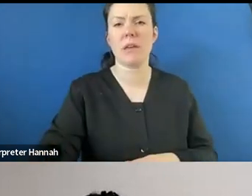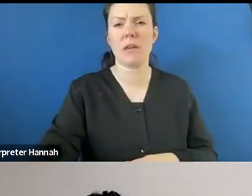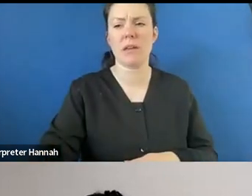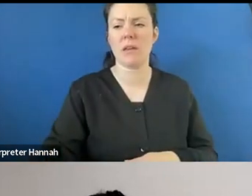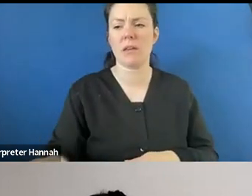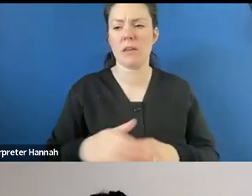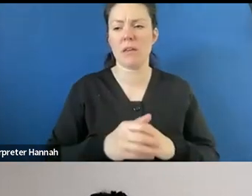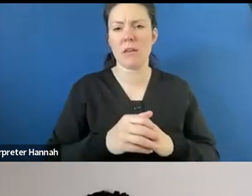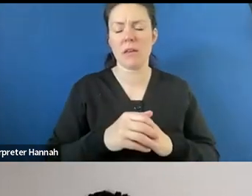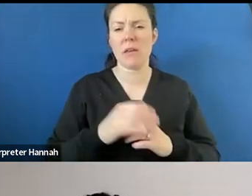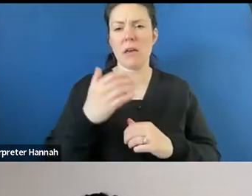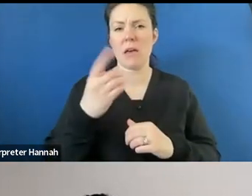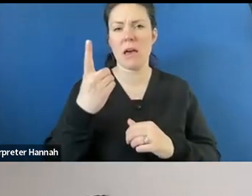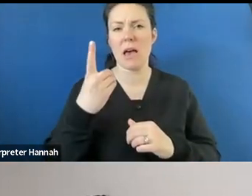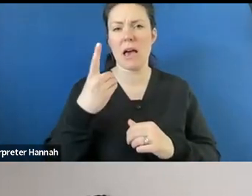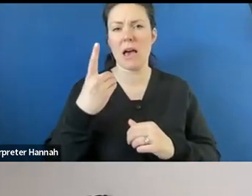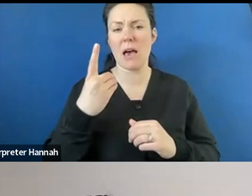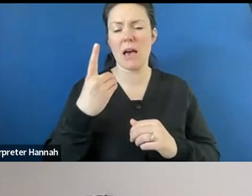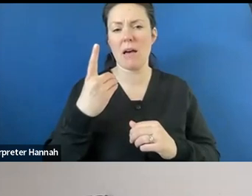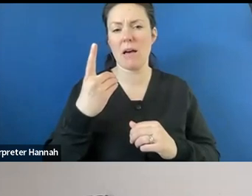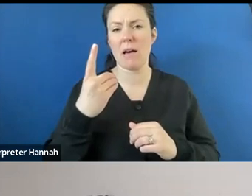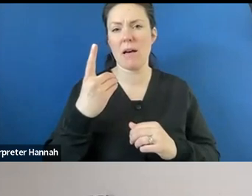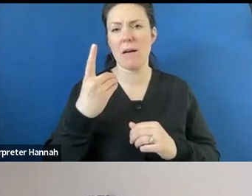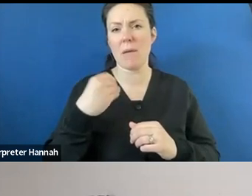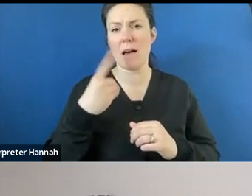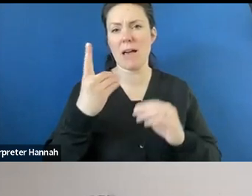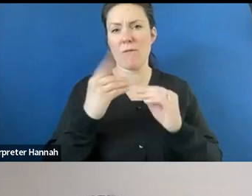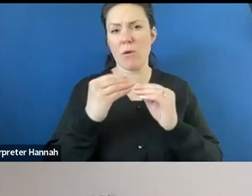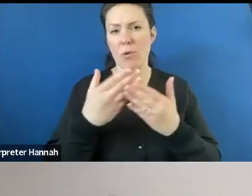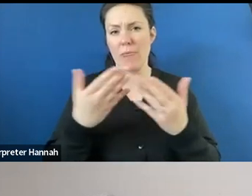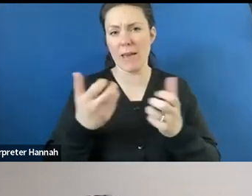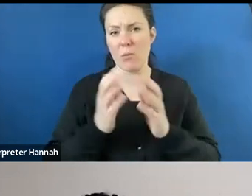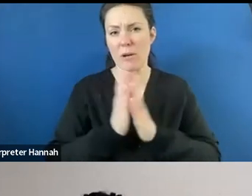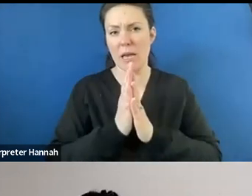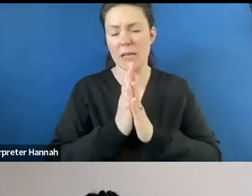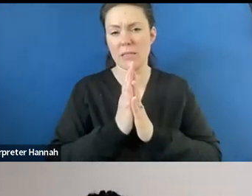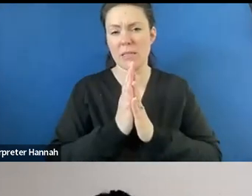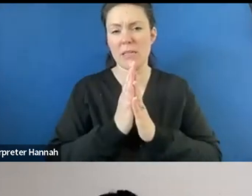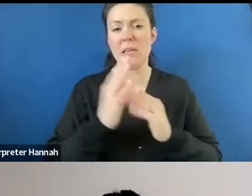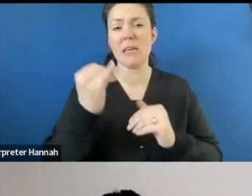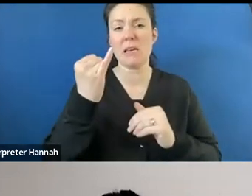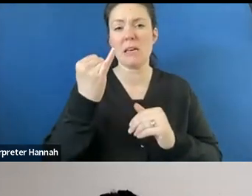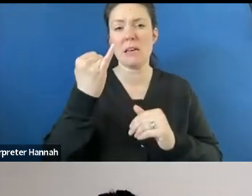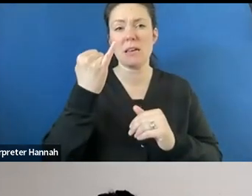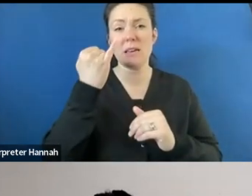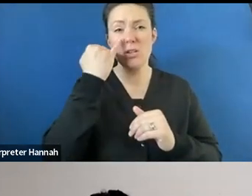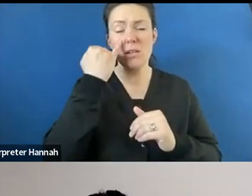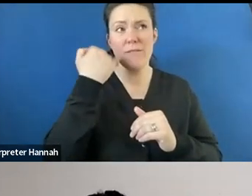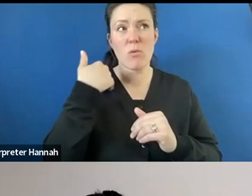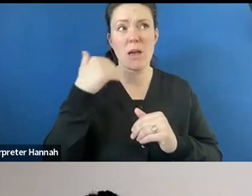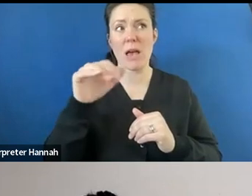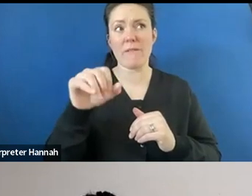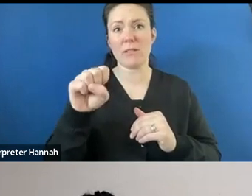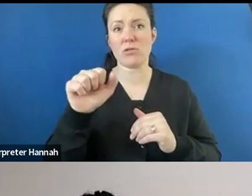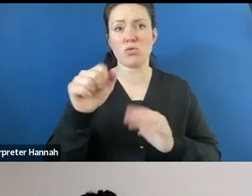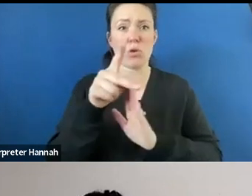I have another, I wanted to ask if there's a sexual assault policy, or is